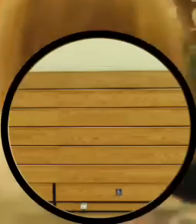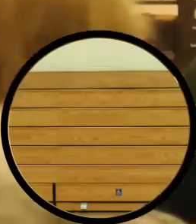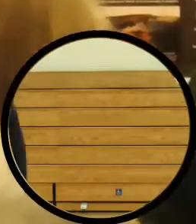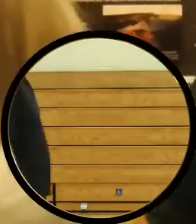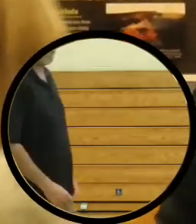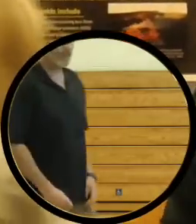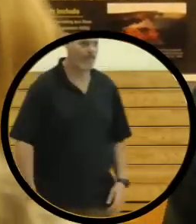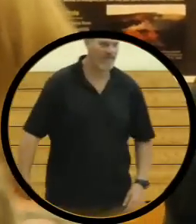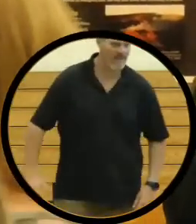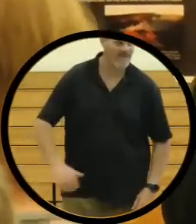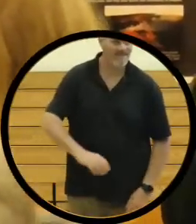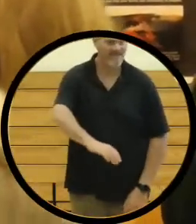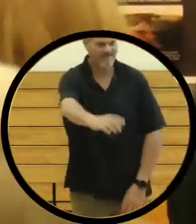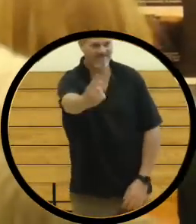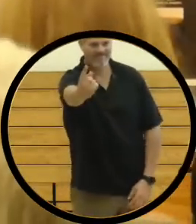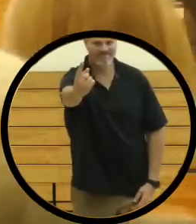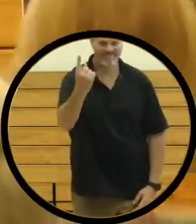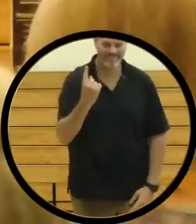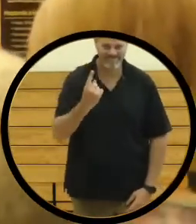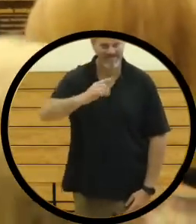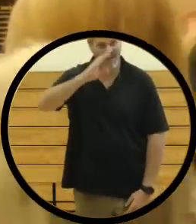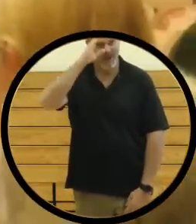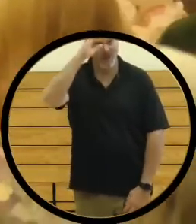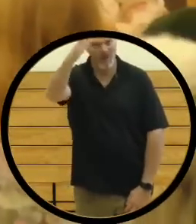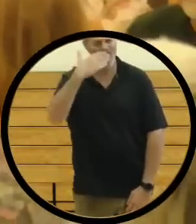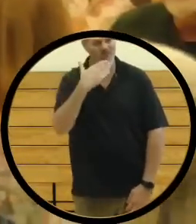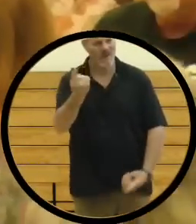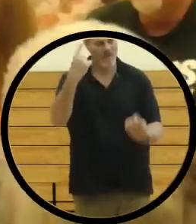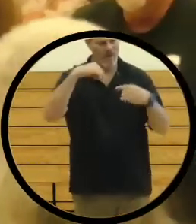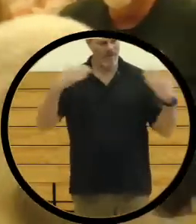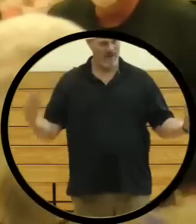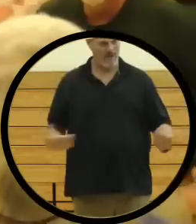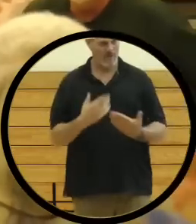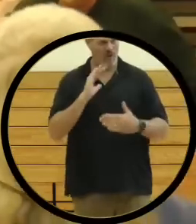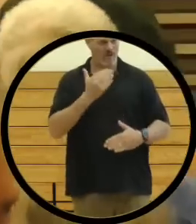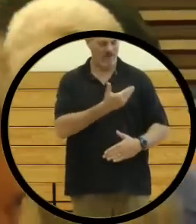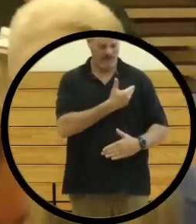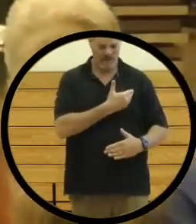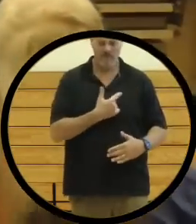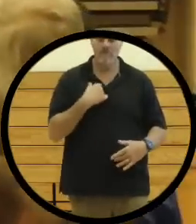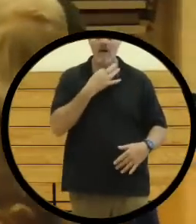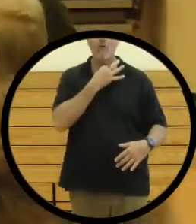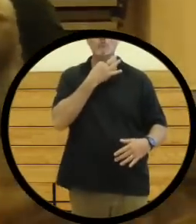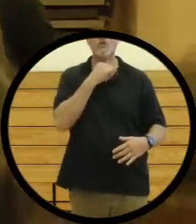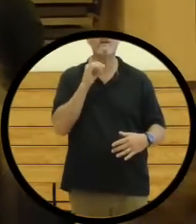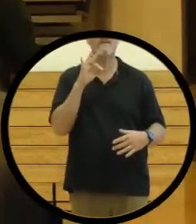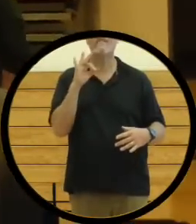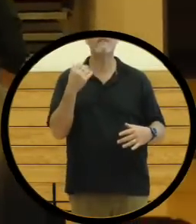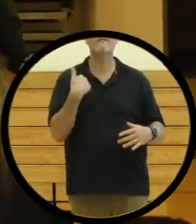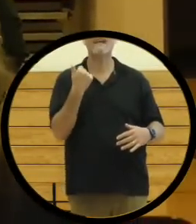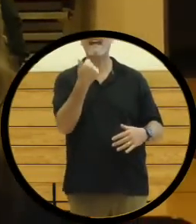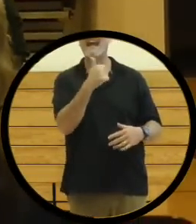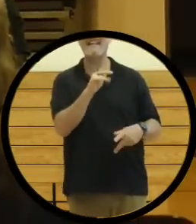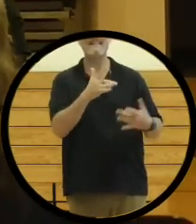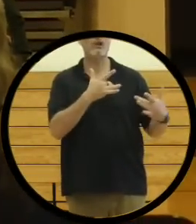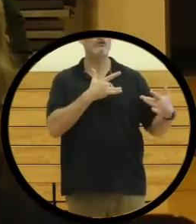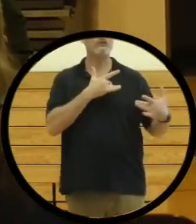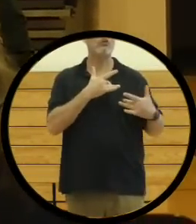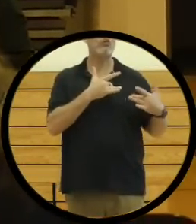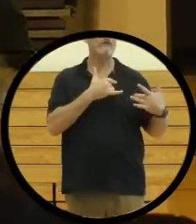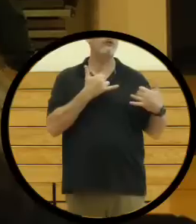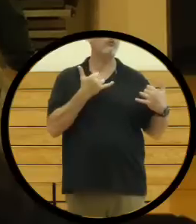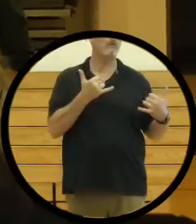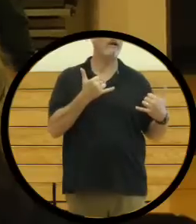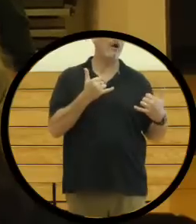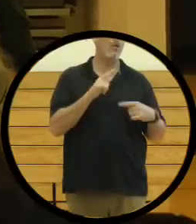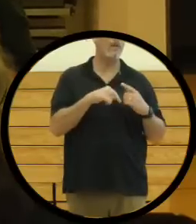Hello, thank you for coming here for us. I was wondering if there's any consideration that all